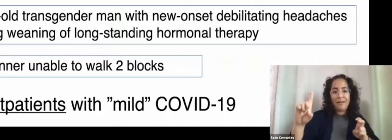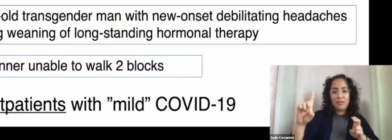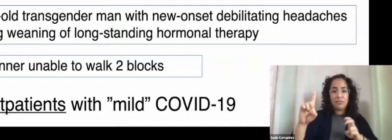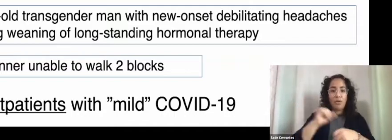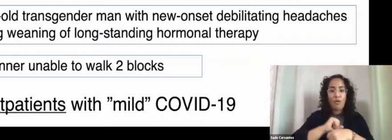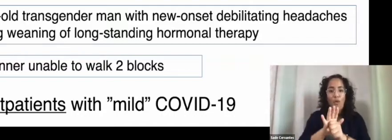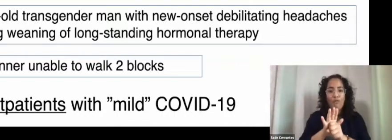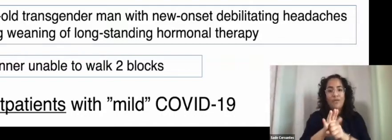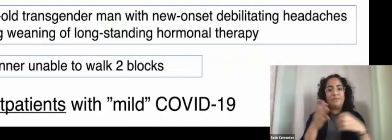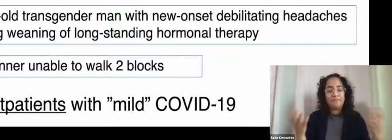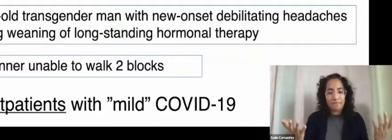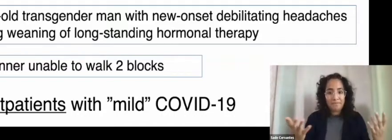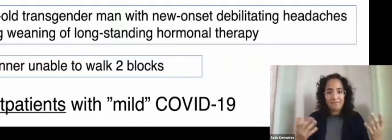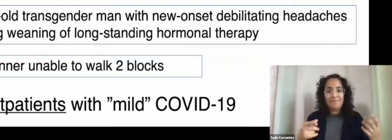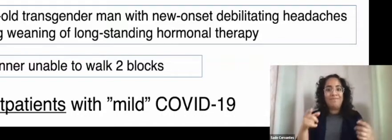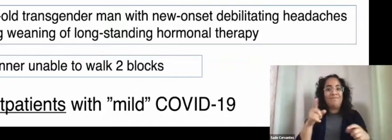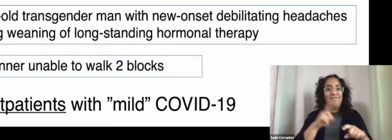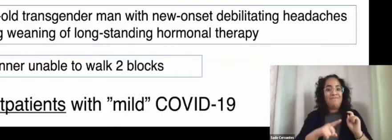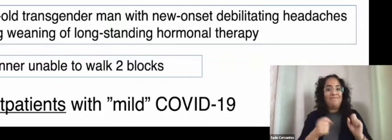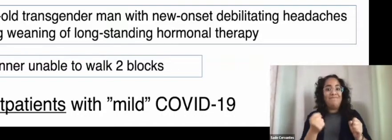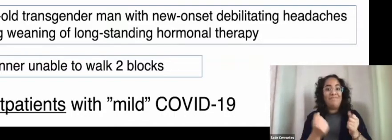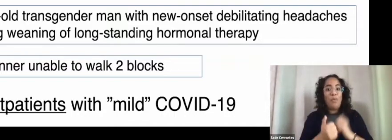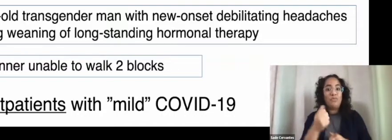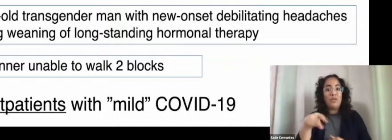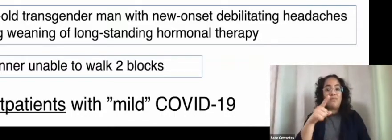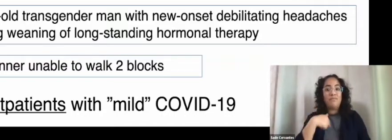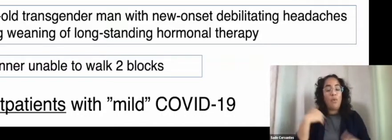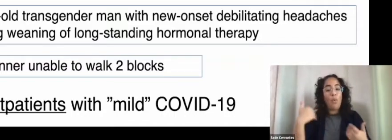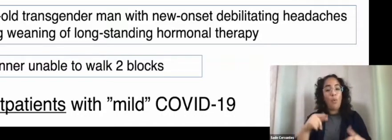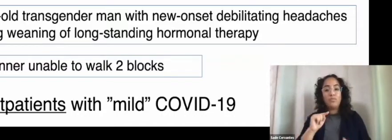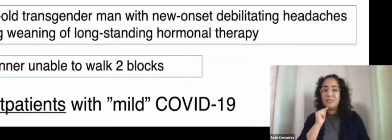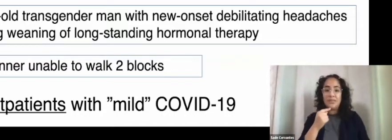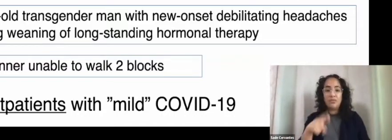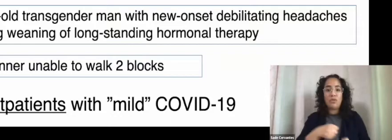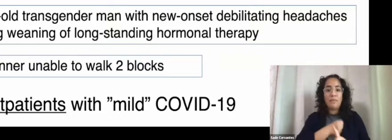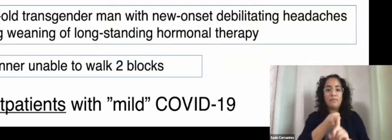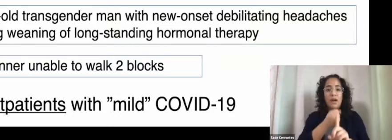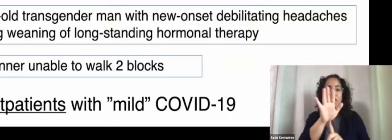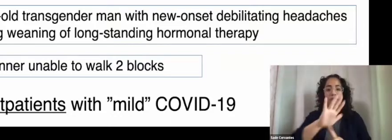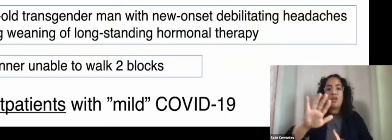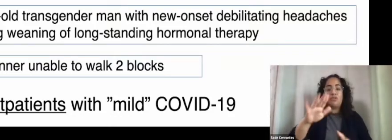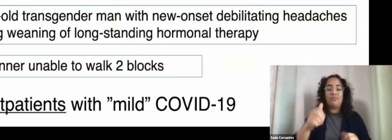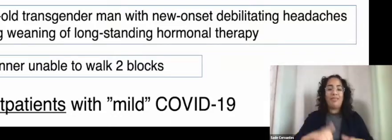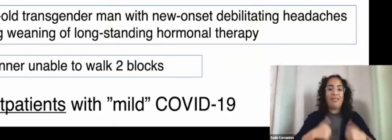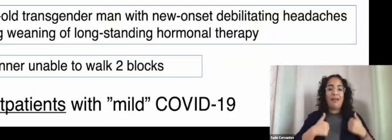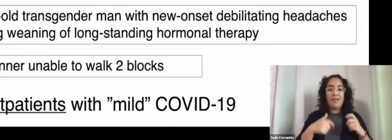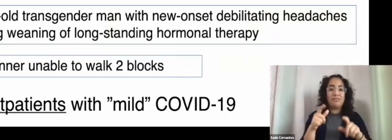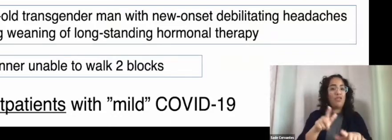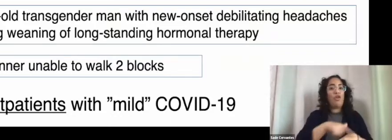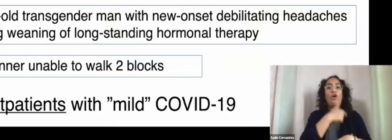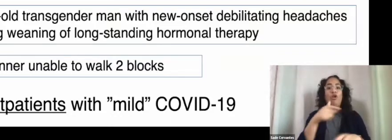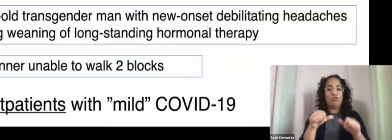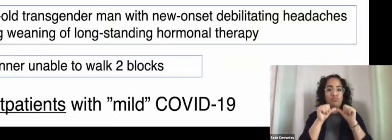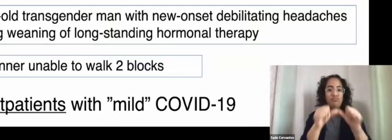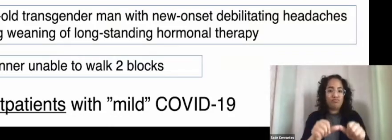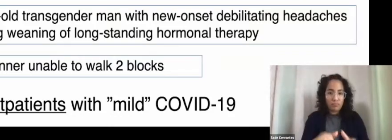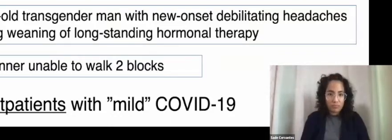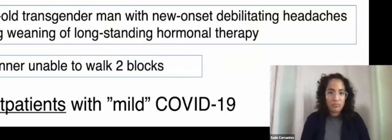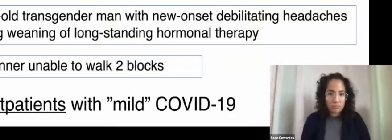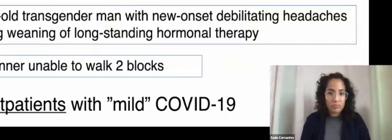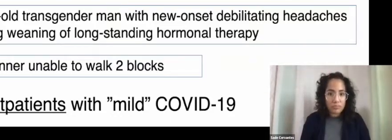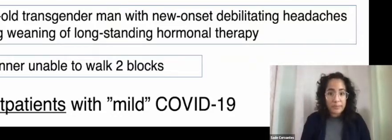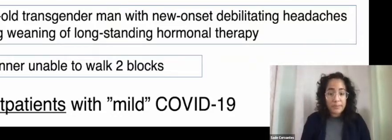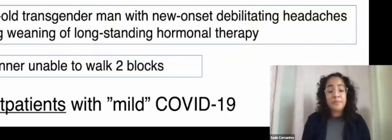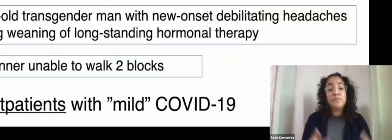think all of them would say that this has really had a severe impact over the long term on their lives. So I think